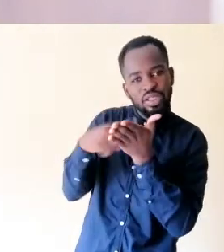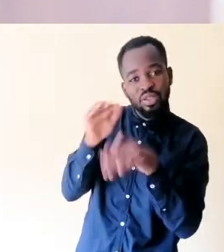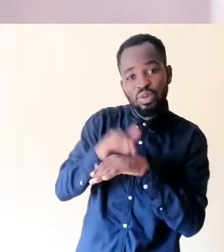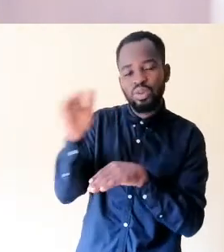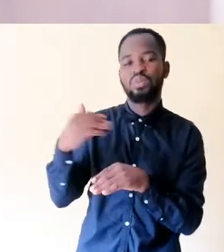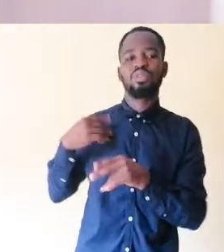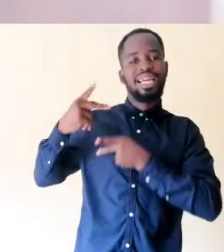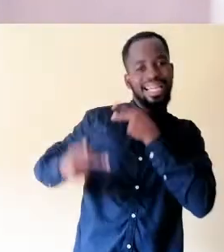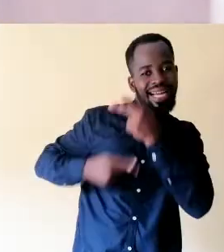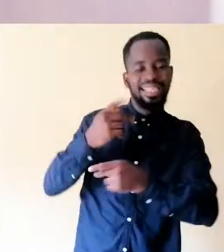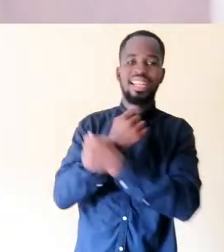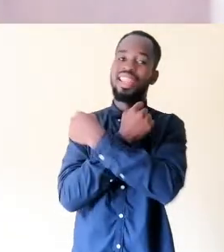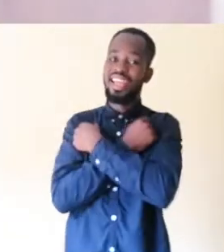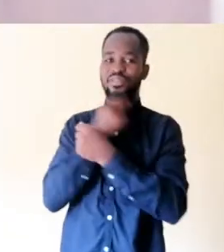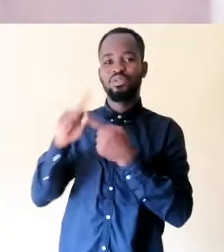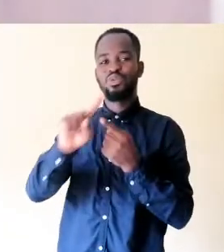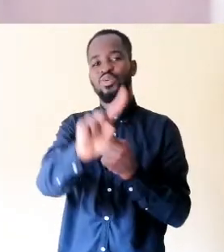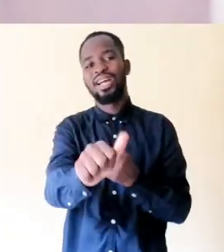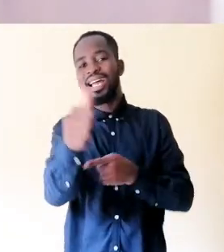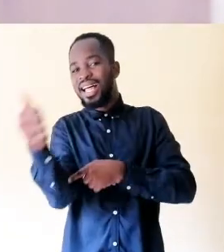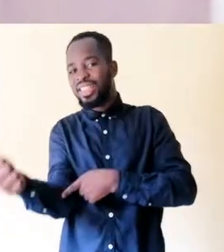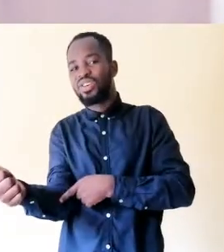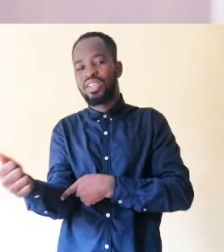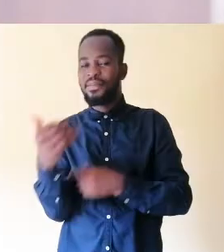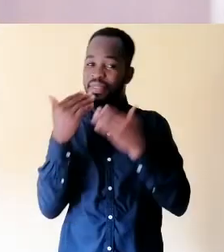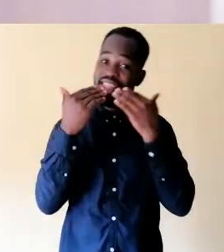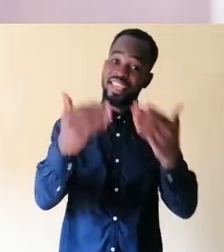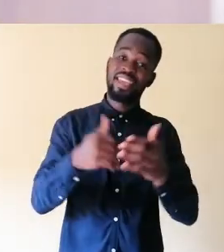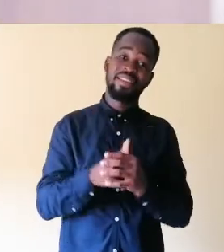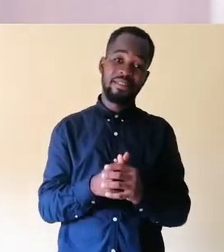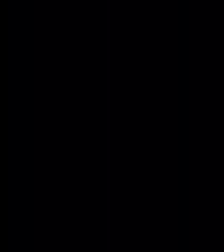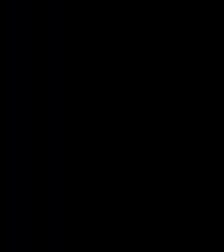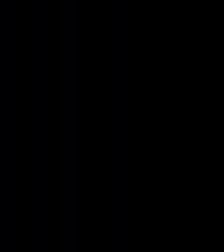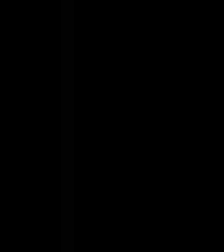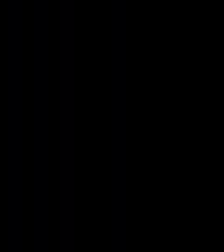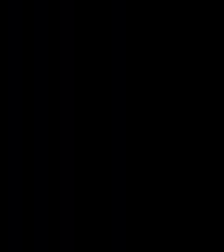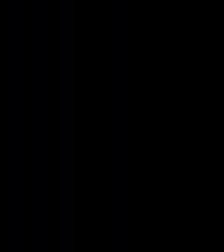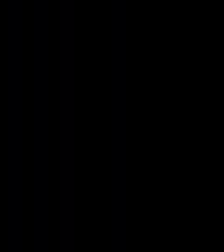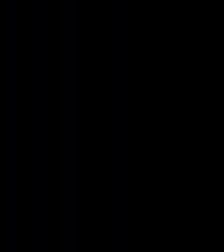out for them. So let's be kind, let's be loving to one another. Thank you.